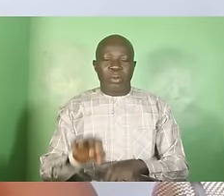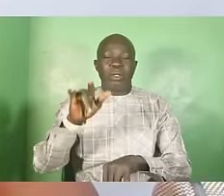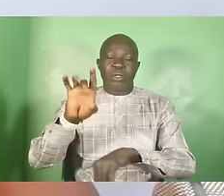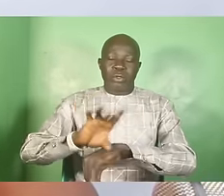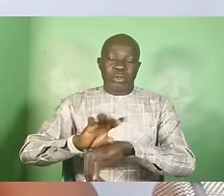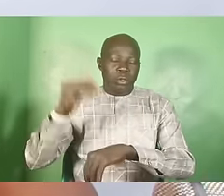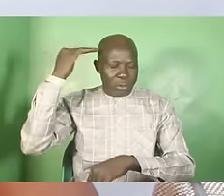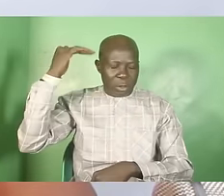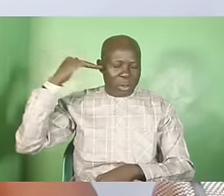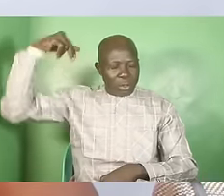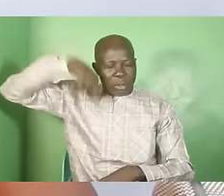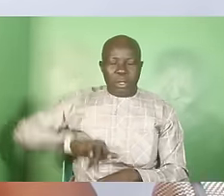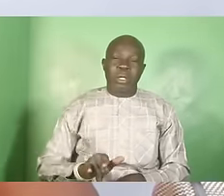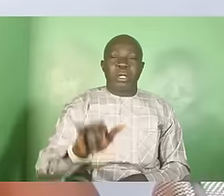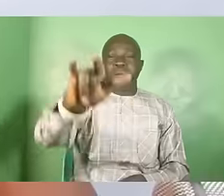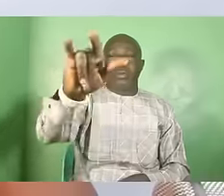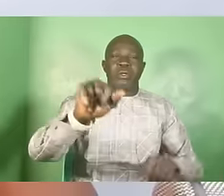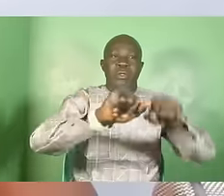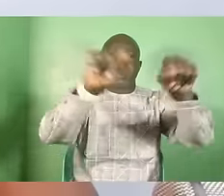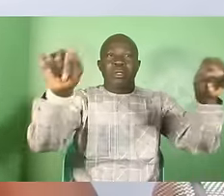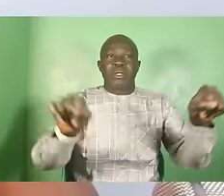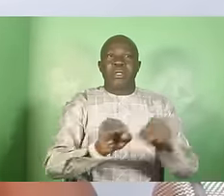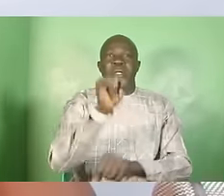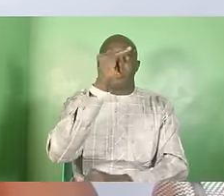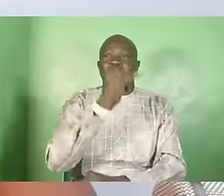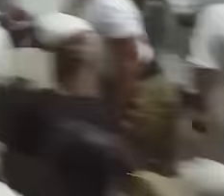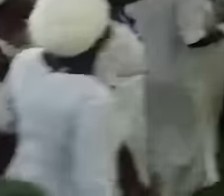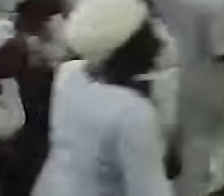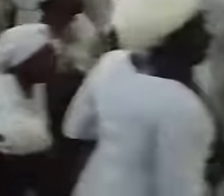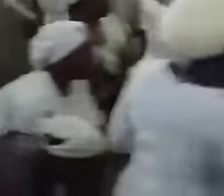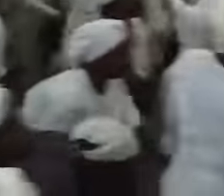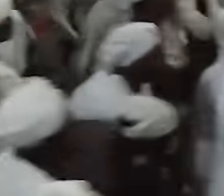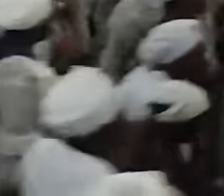Tell you how one Barry Moe Dubi, airport area, near Eba.